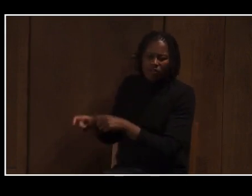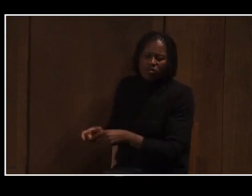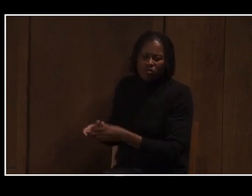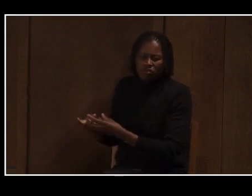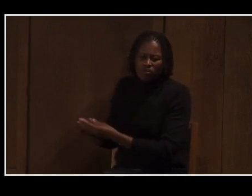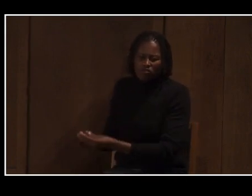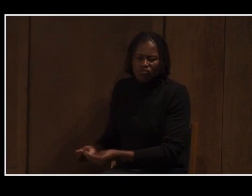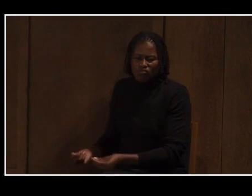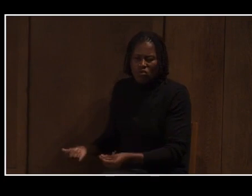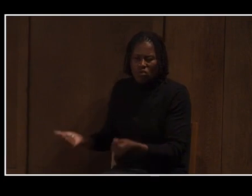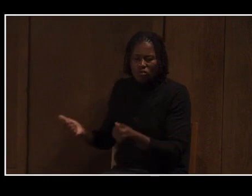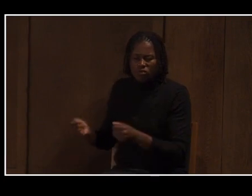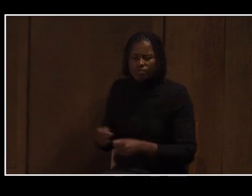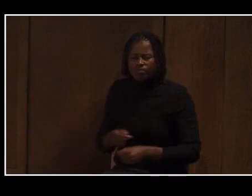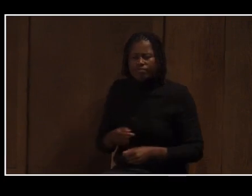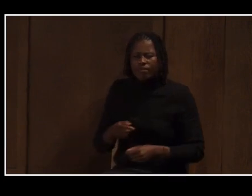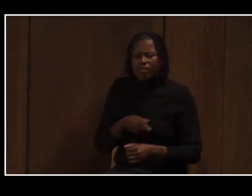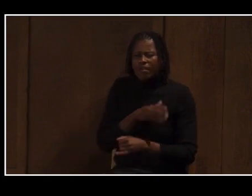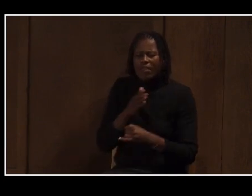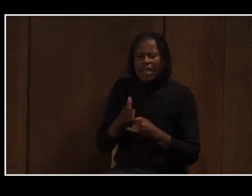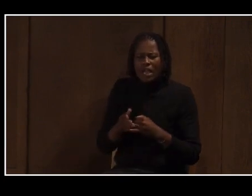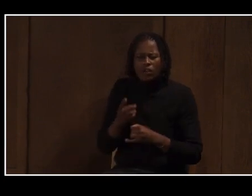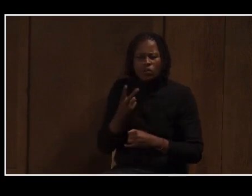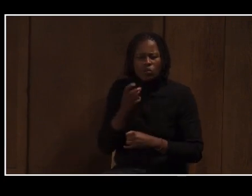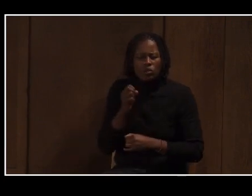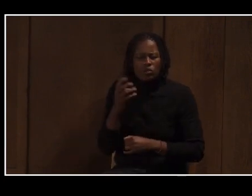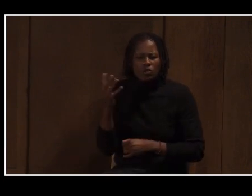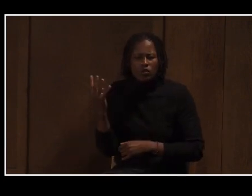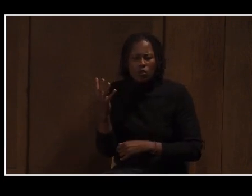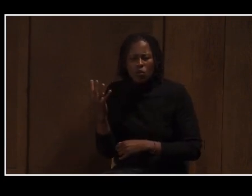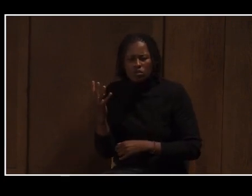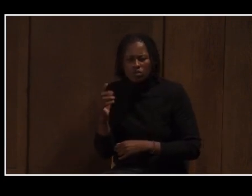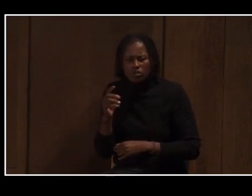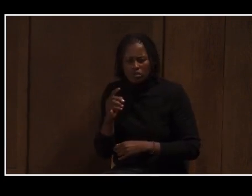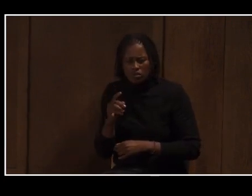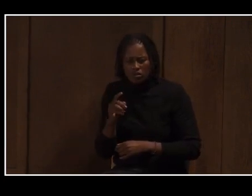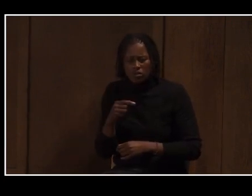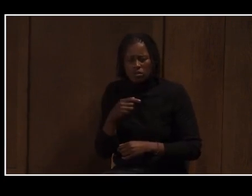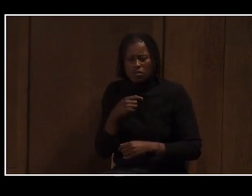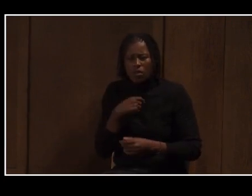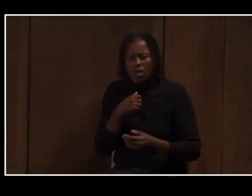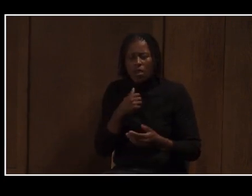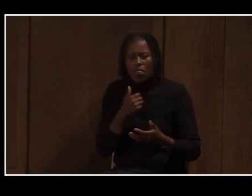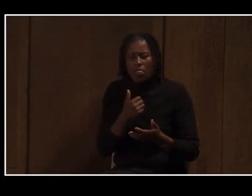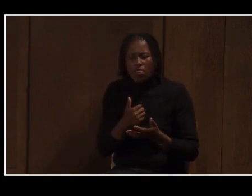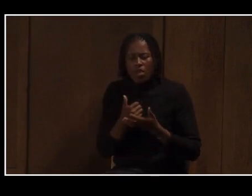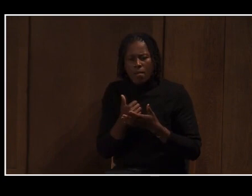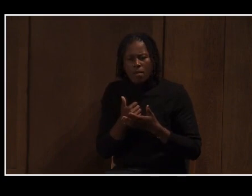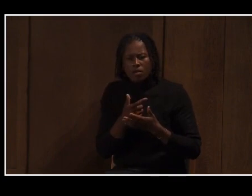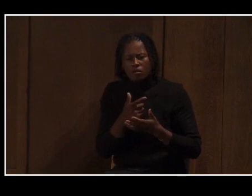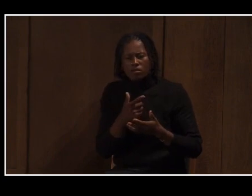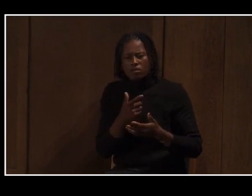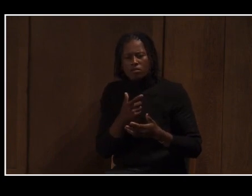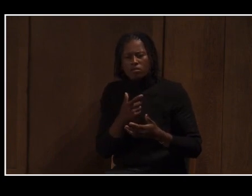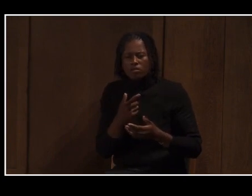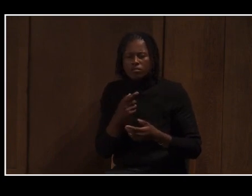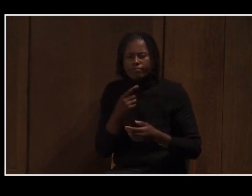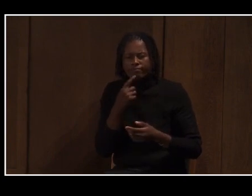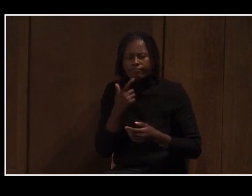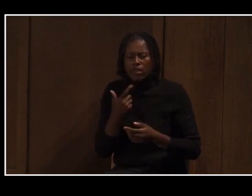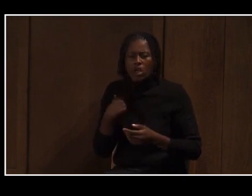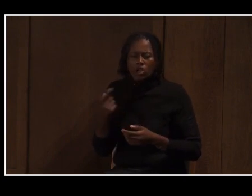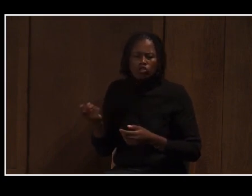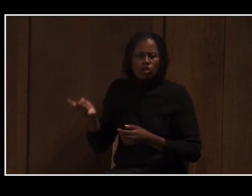of 2014. My therapist recommended I go to Hackney and join a bakery, do a